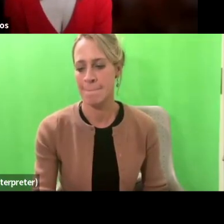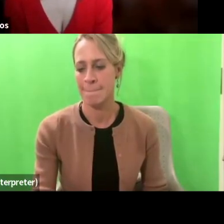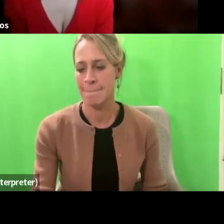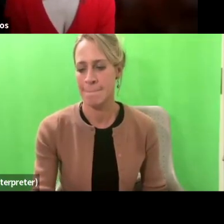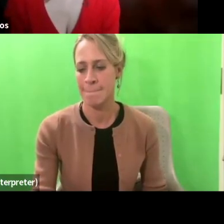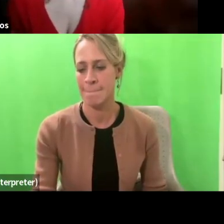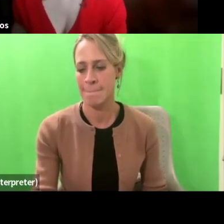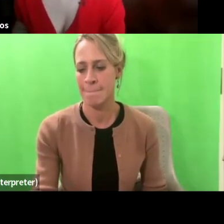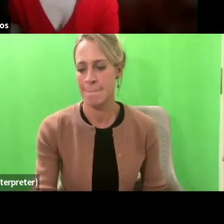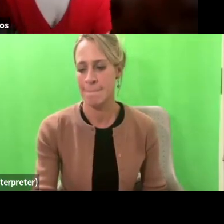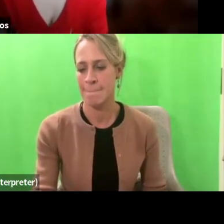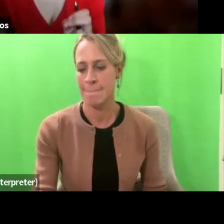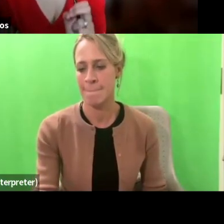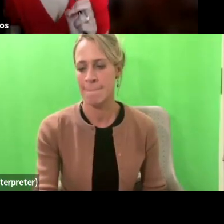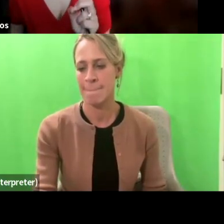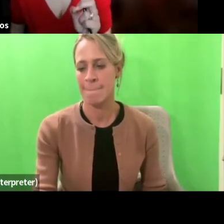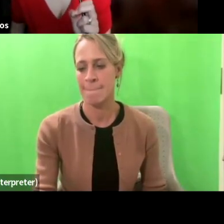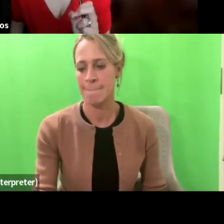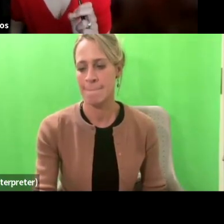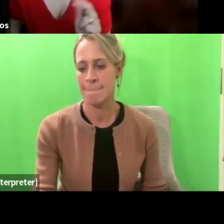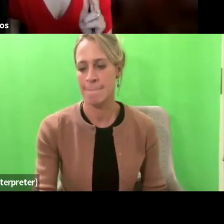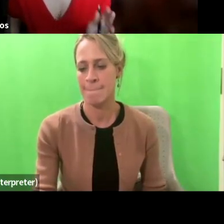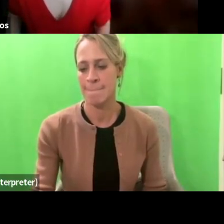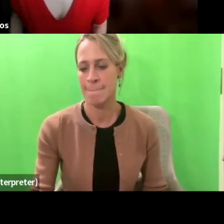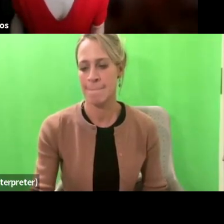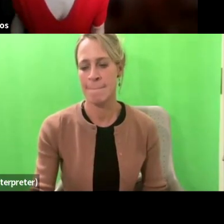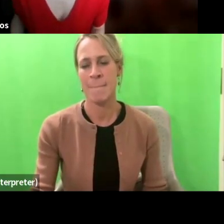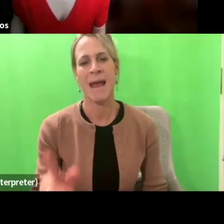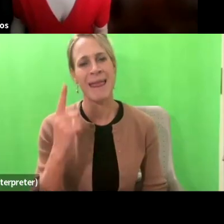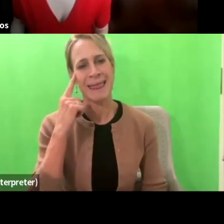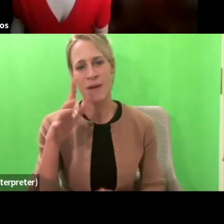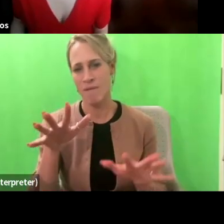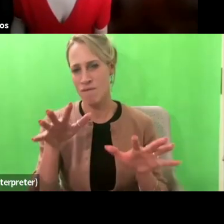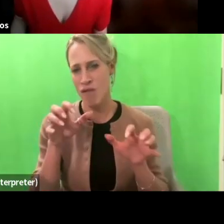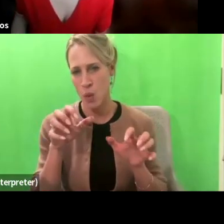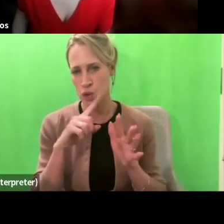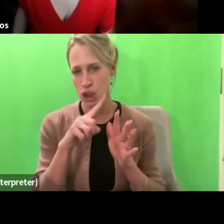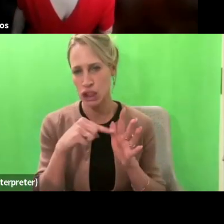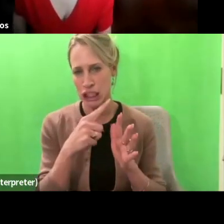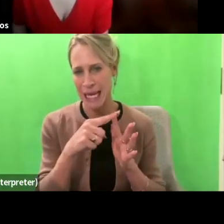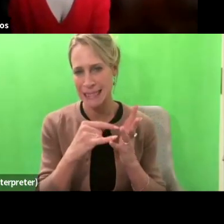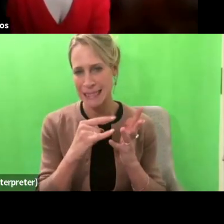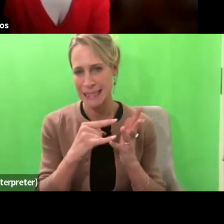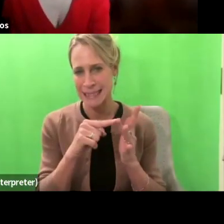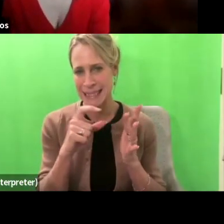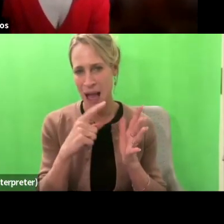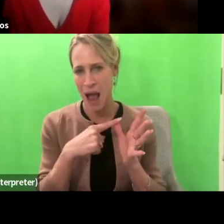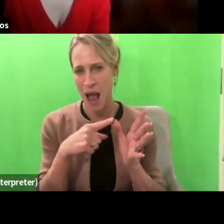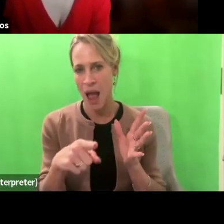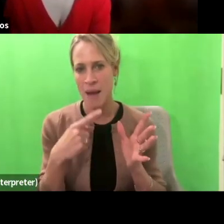So, Jessica, I think you froze for a little bit, but that's okay. I'm happy to jump